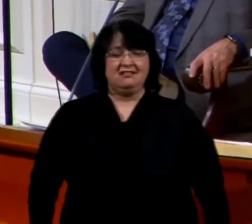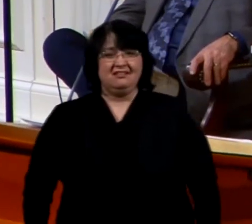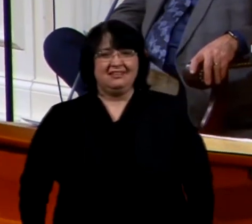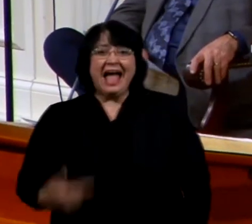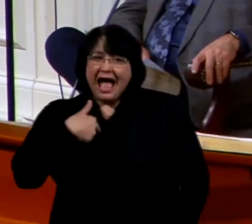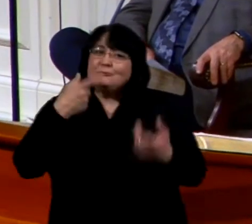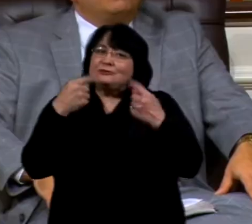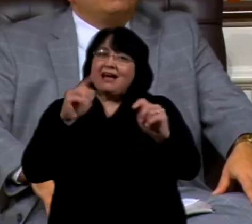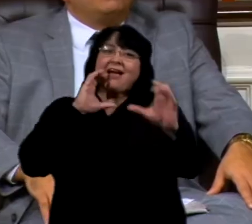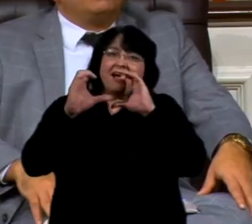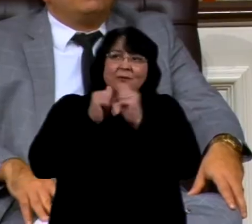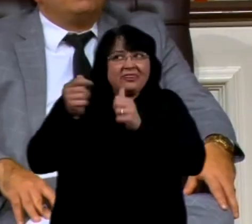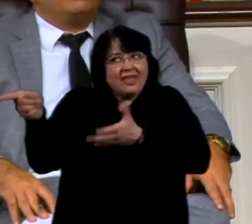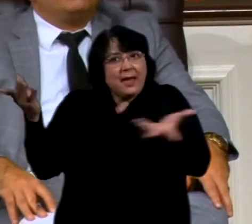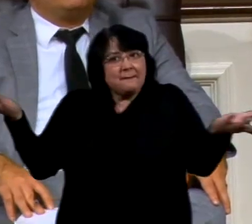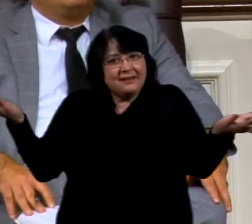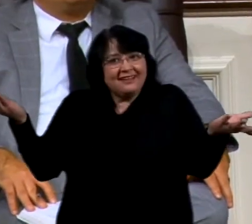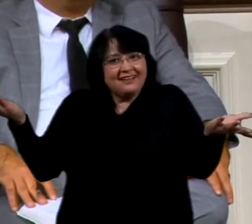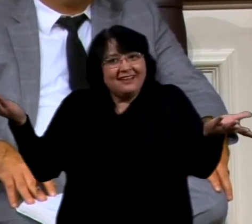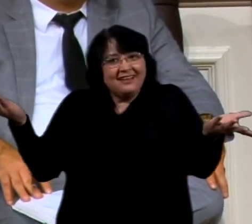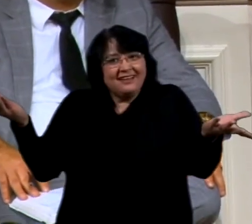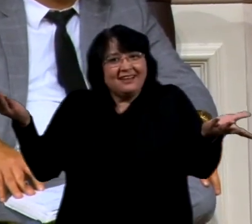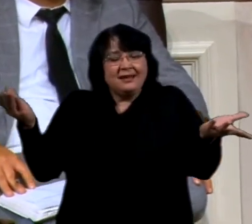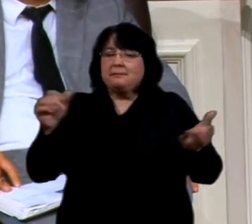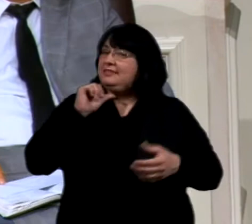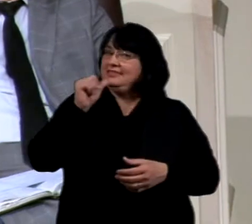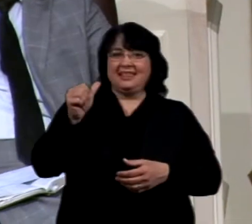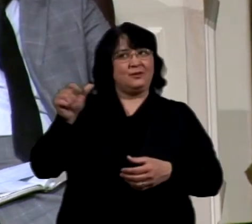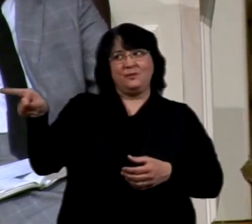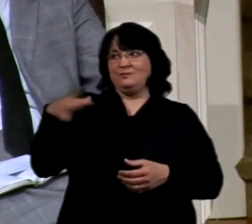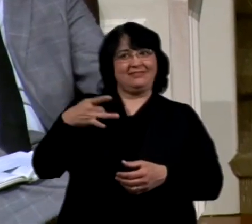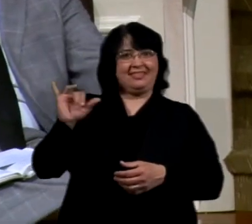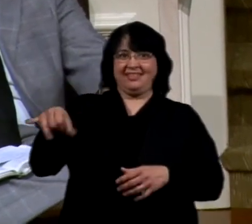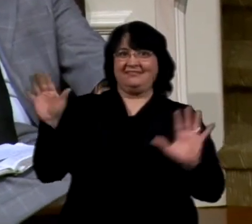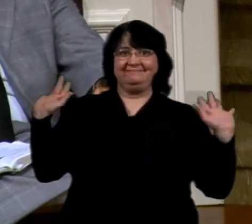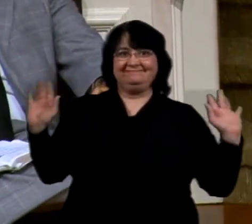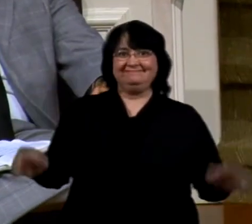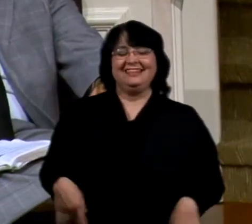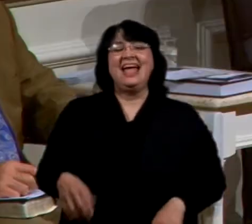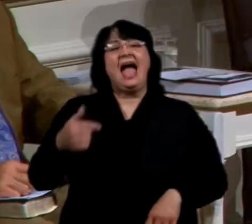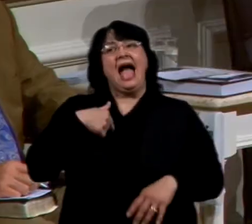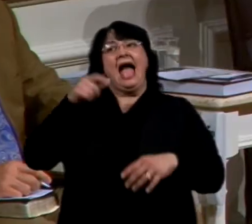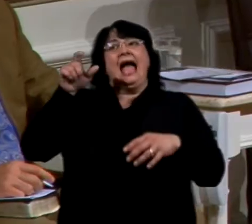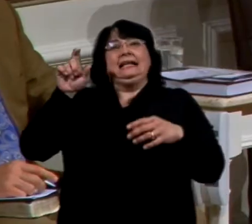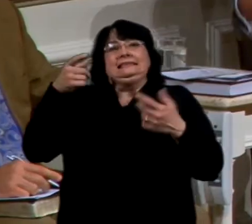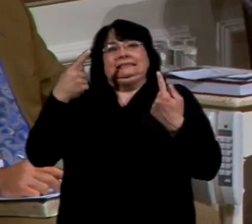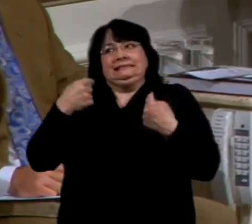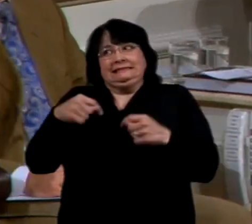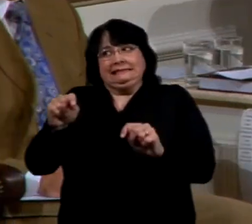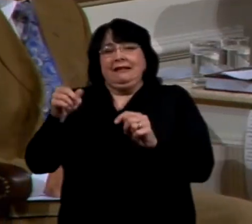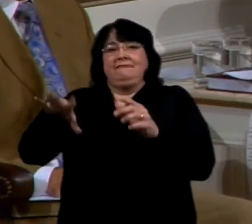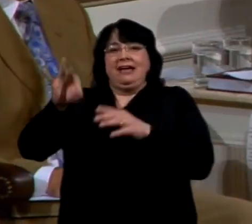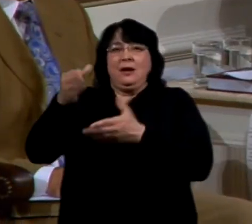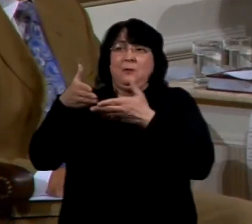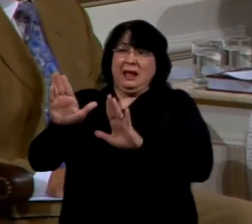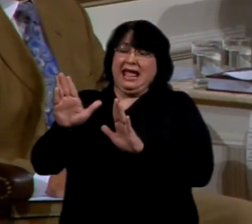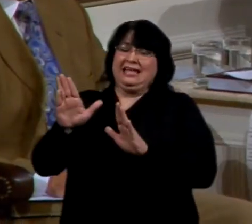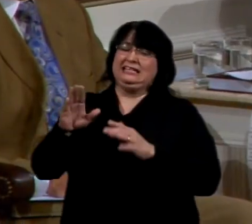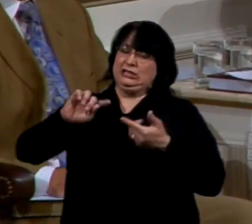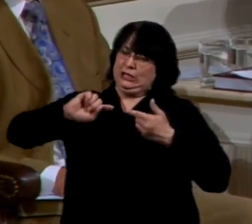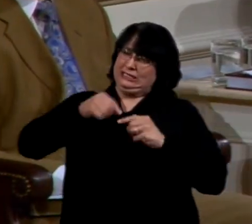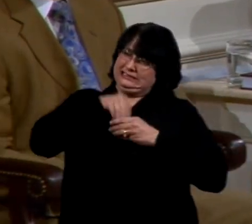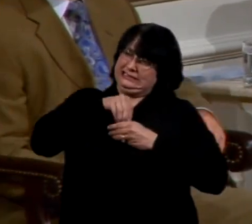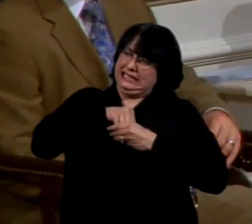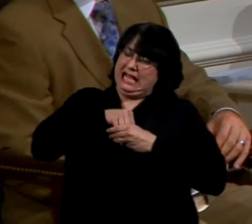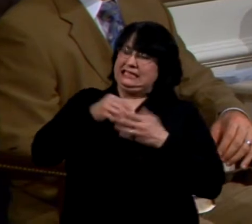was just trying to make conversation. You're not starting off on a good foot. So I had to find some way, no matter how much it burnt me